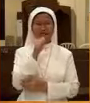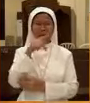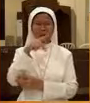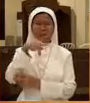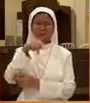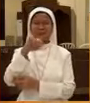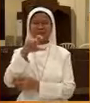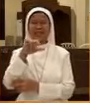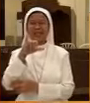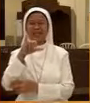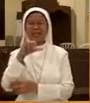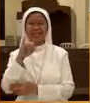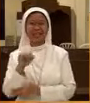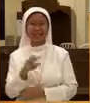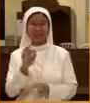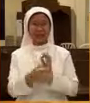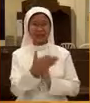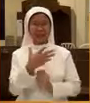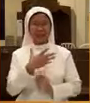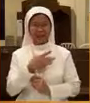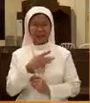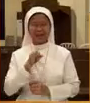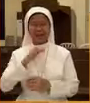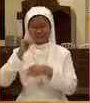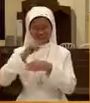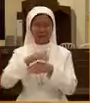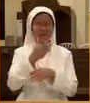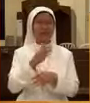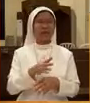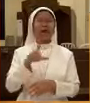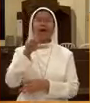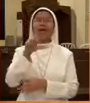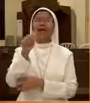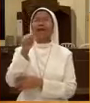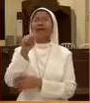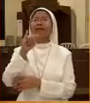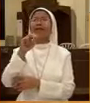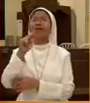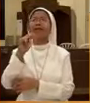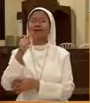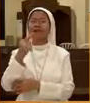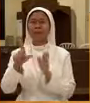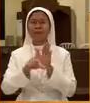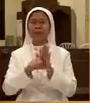Sigurado yan. Sayang, gusto ko magpadala ng laing, hindi tinanggap ng LBC.